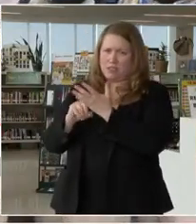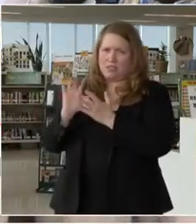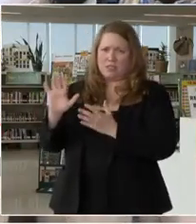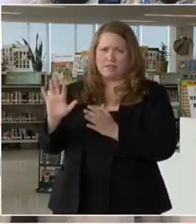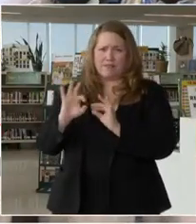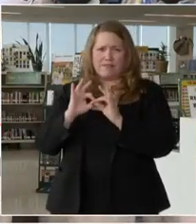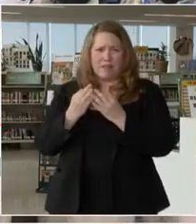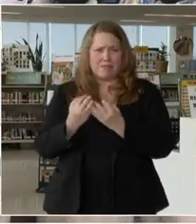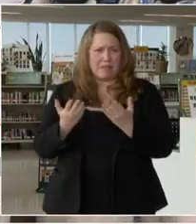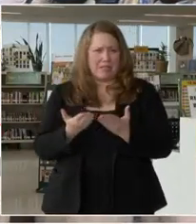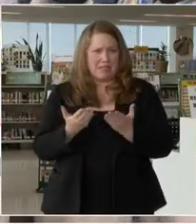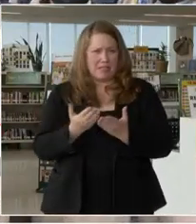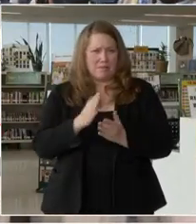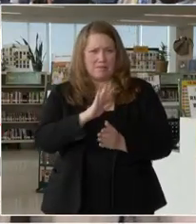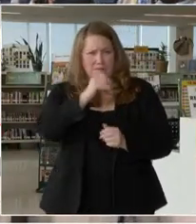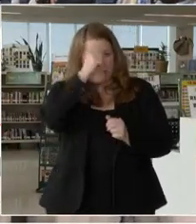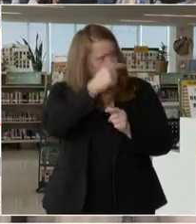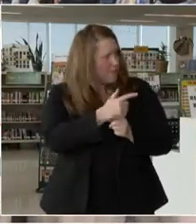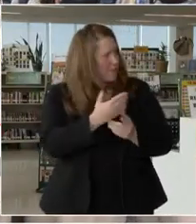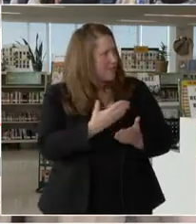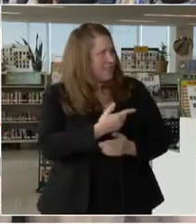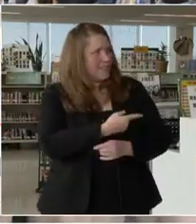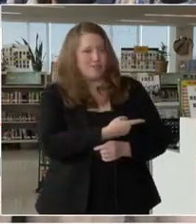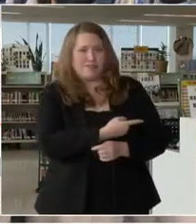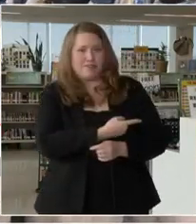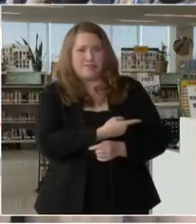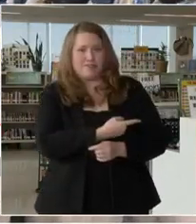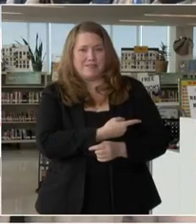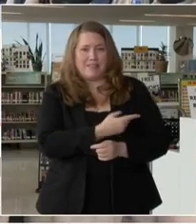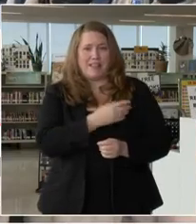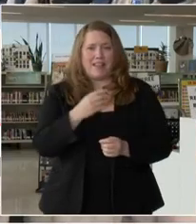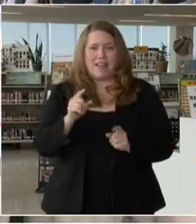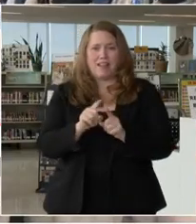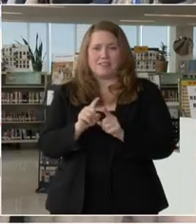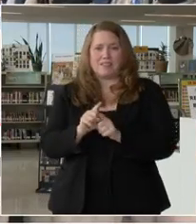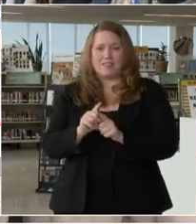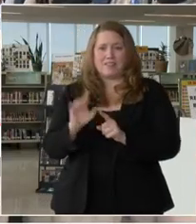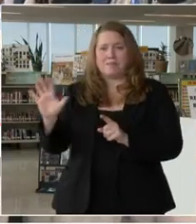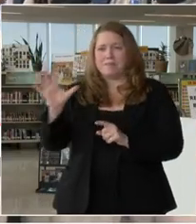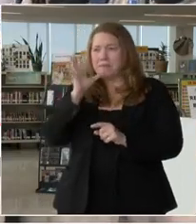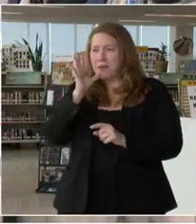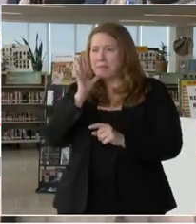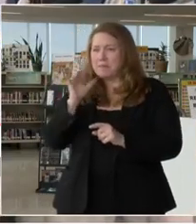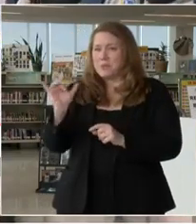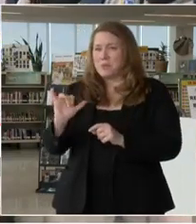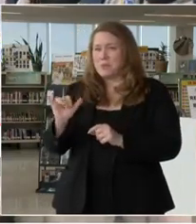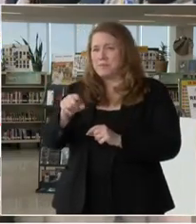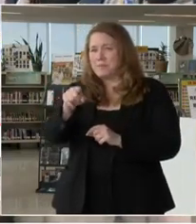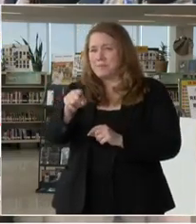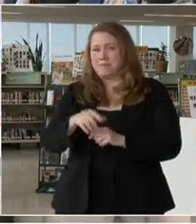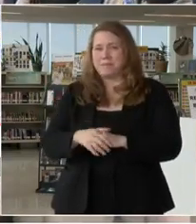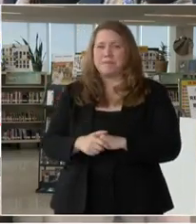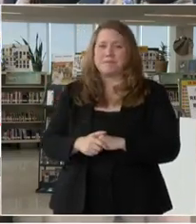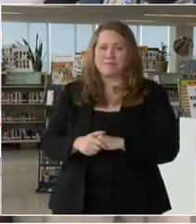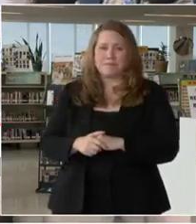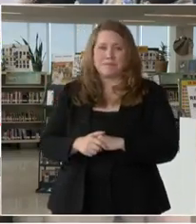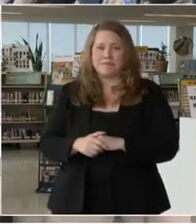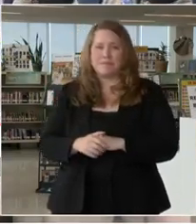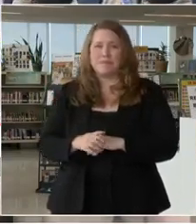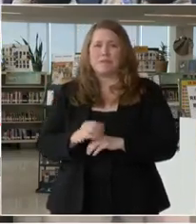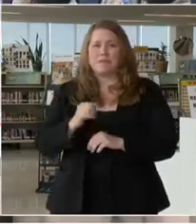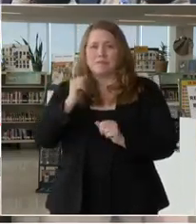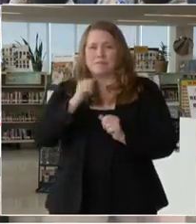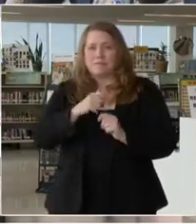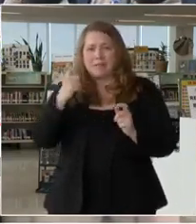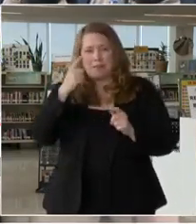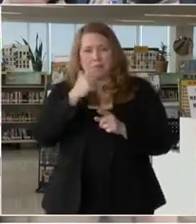his relatives that are here. His little brother is here, or younger brother is here, as well as his mom. Oh, he's your little brother. You're the bigger brother.